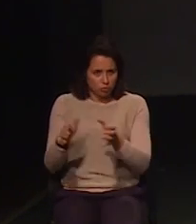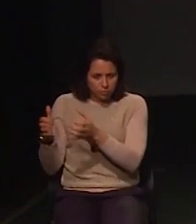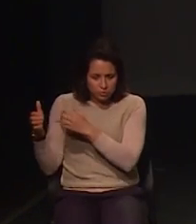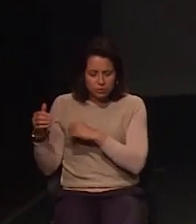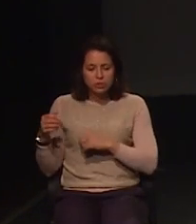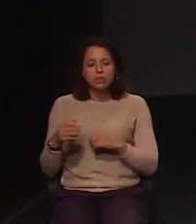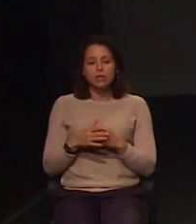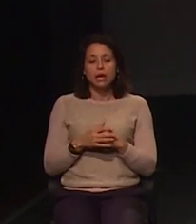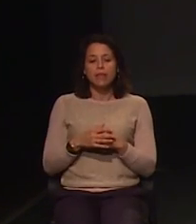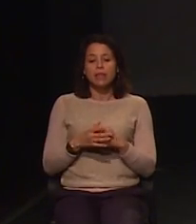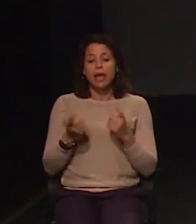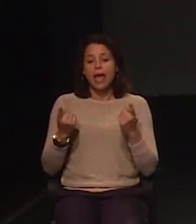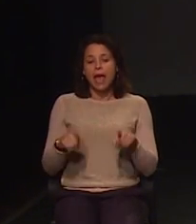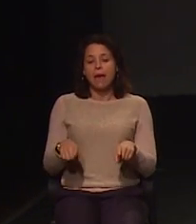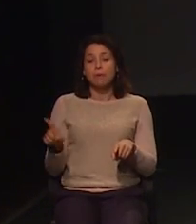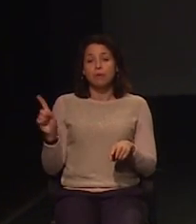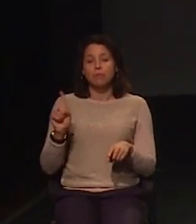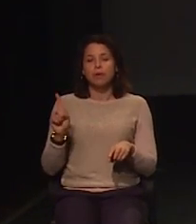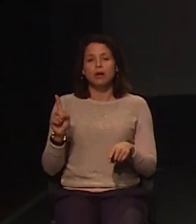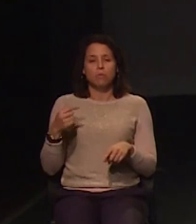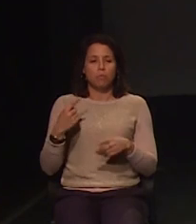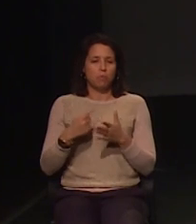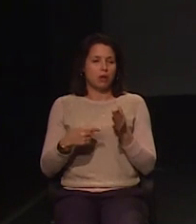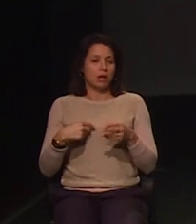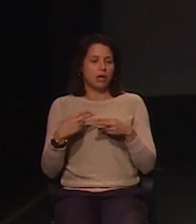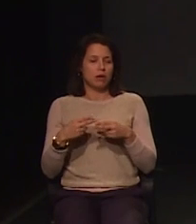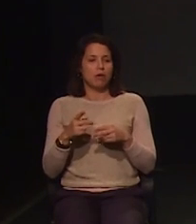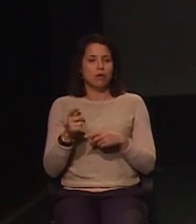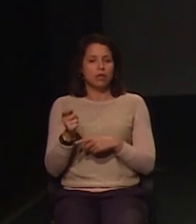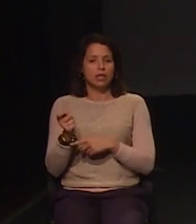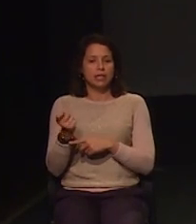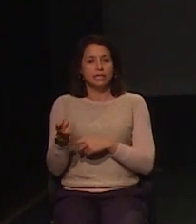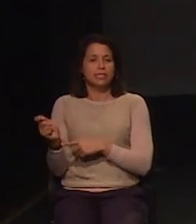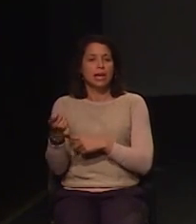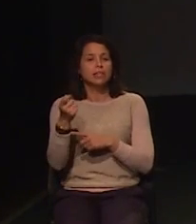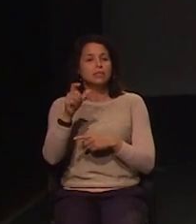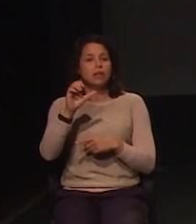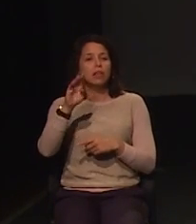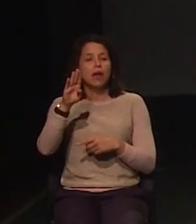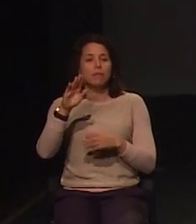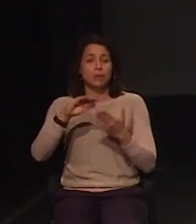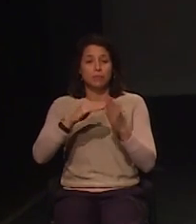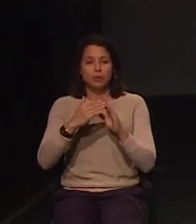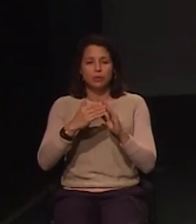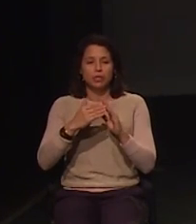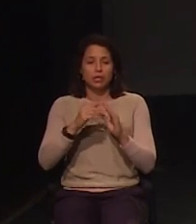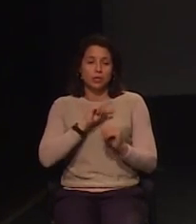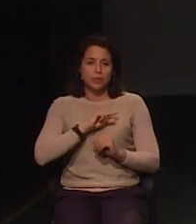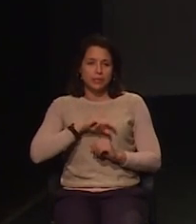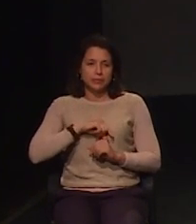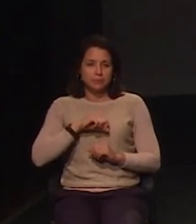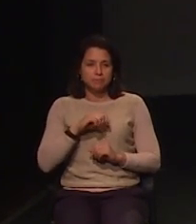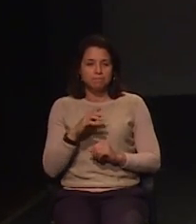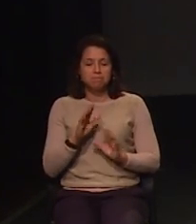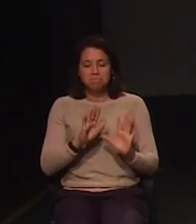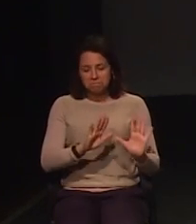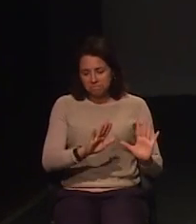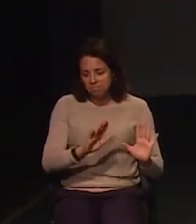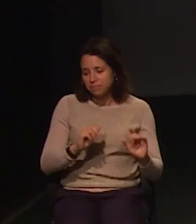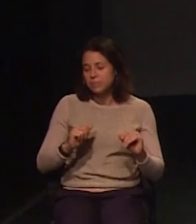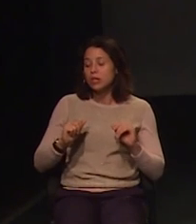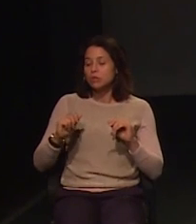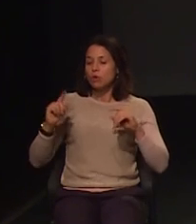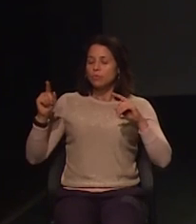call the tennis club communities of Queens. In the last few years, because of real estate and movement and, you